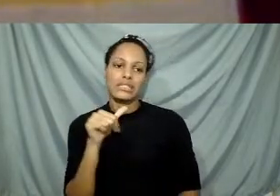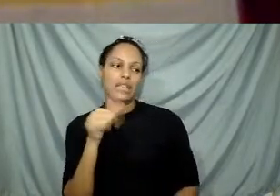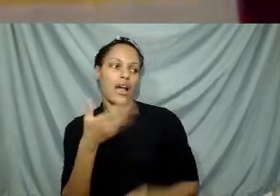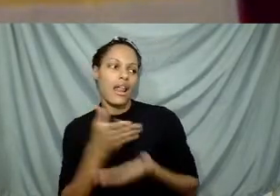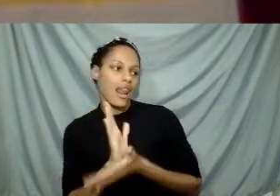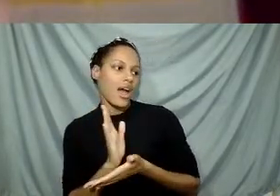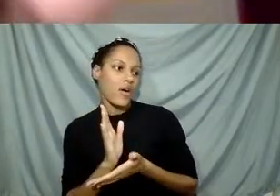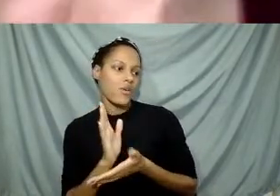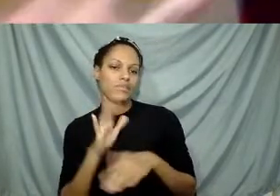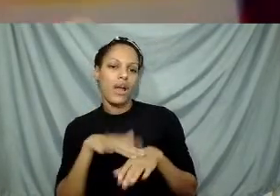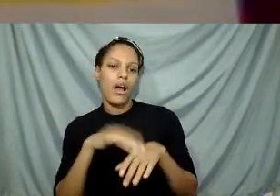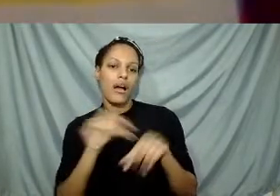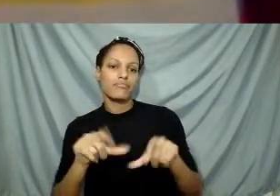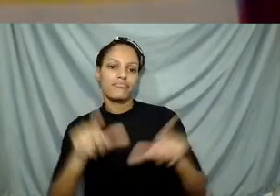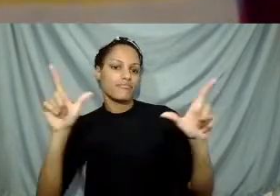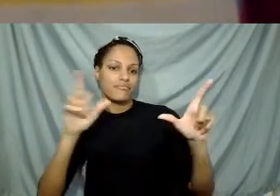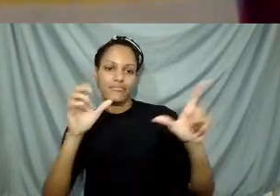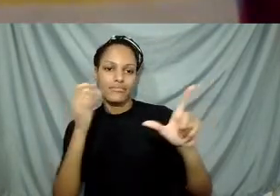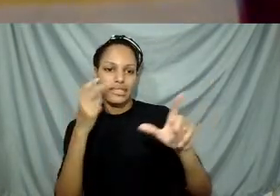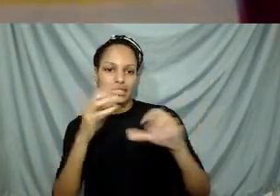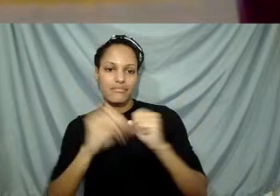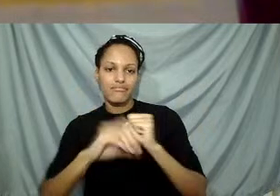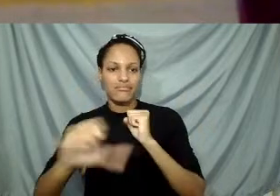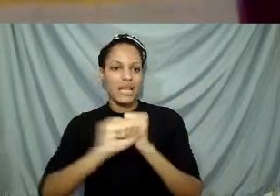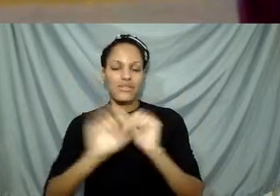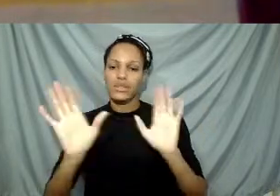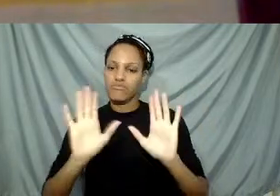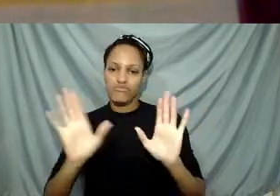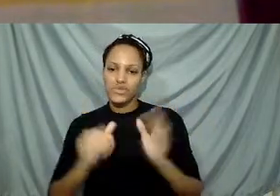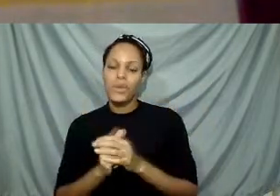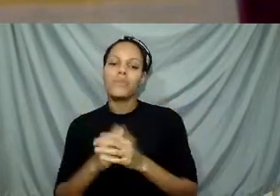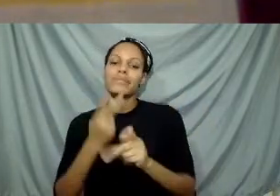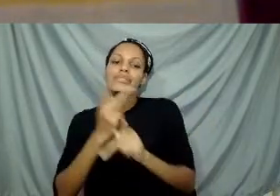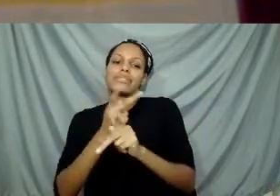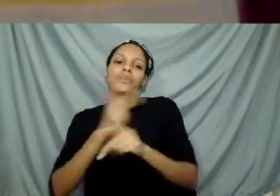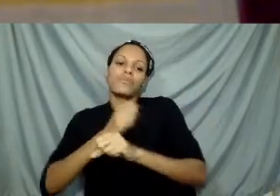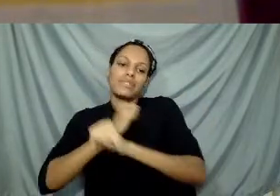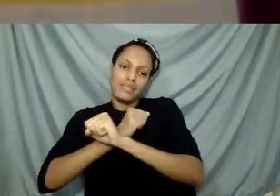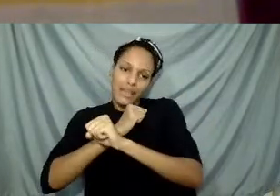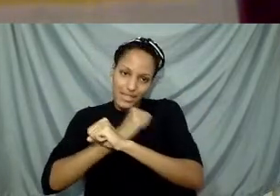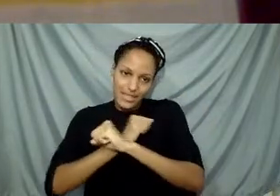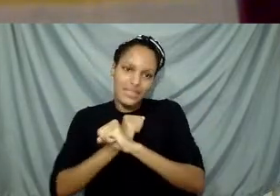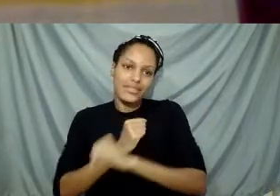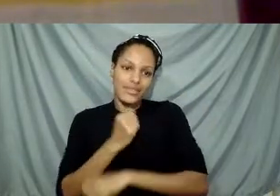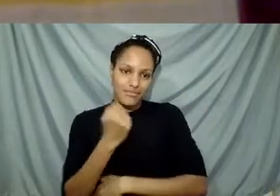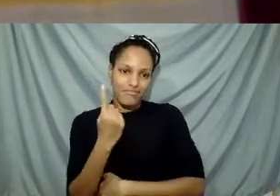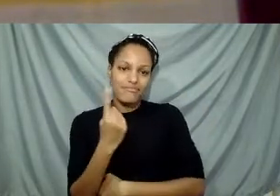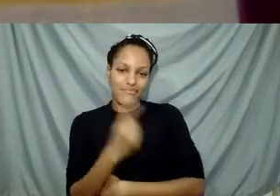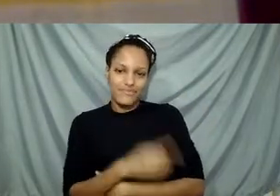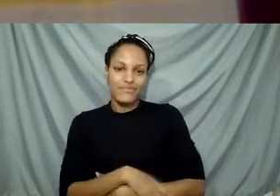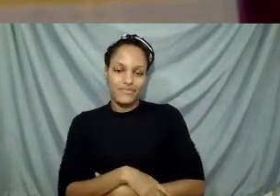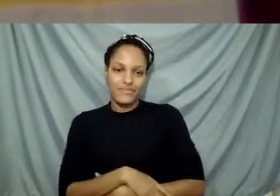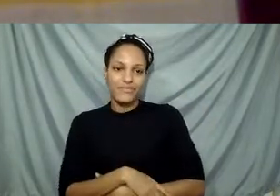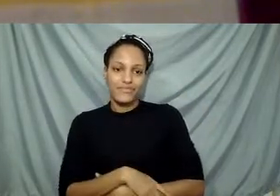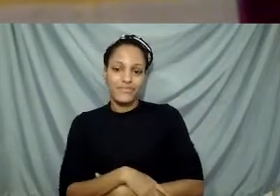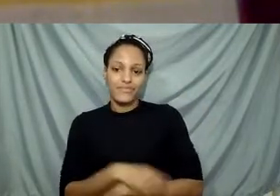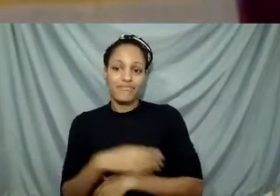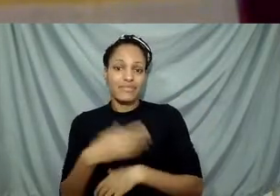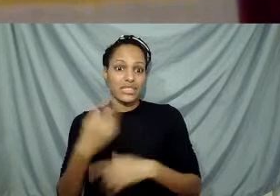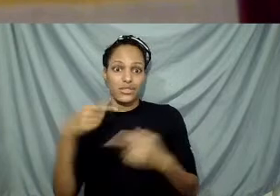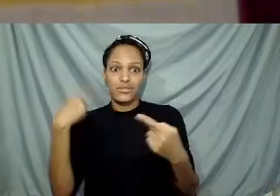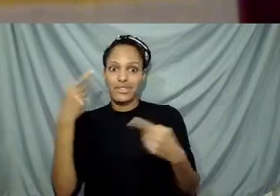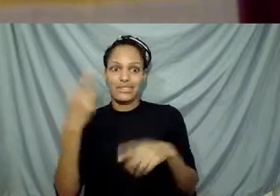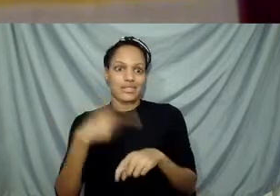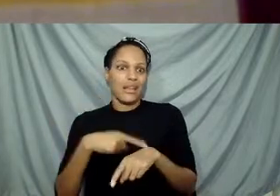I agree. Yeah. So we're keeping her protected, and it's time. It's crazy